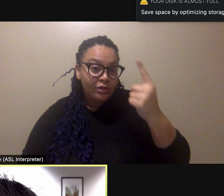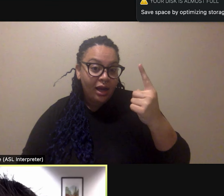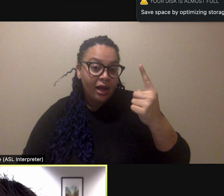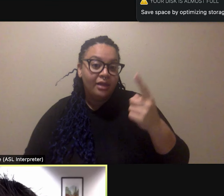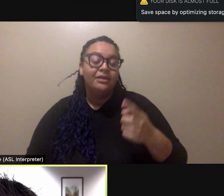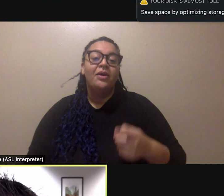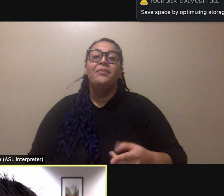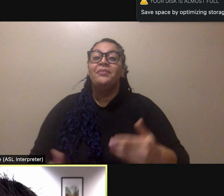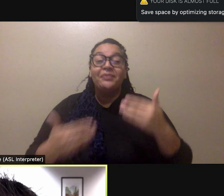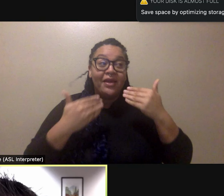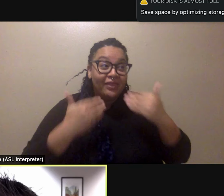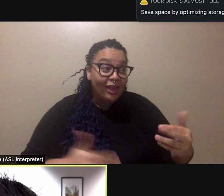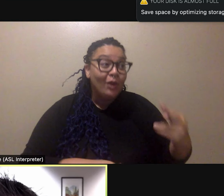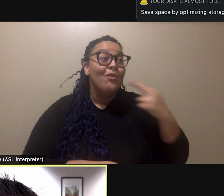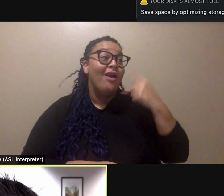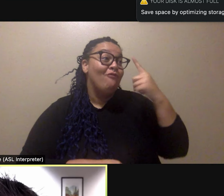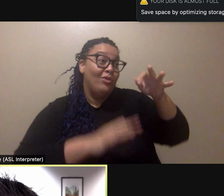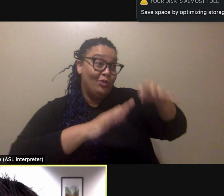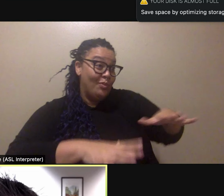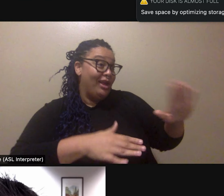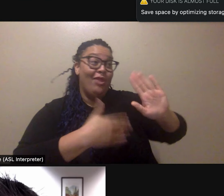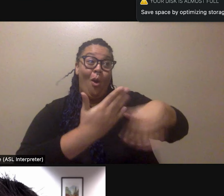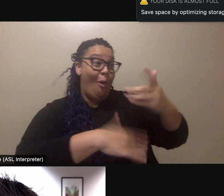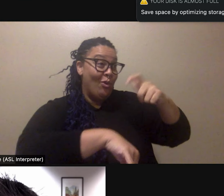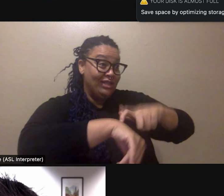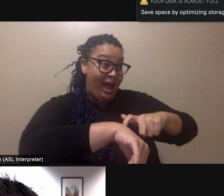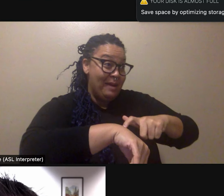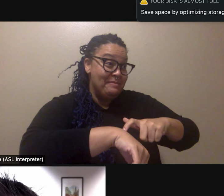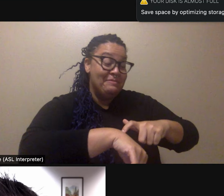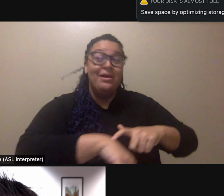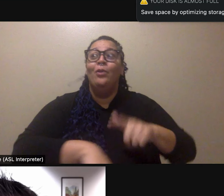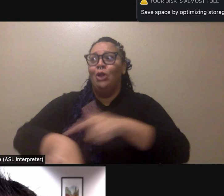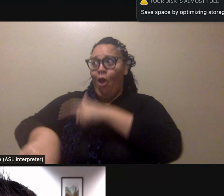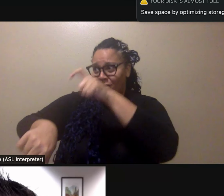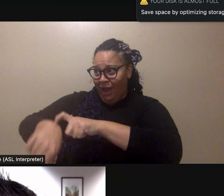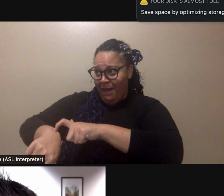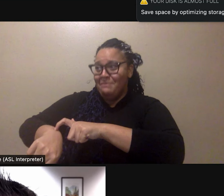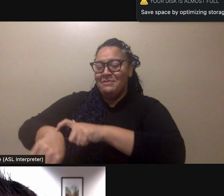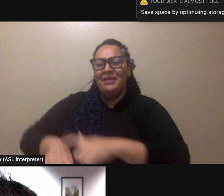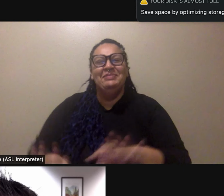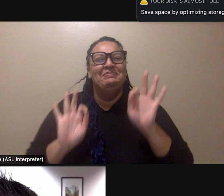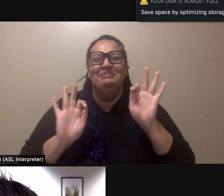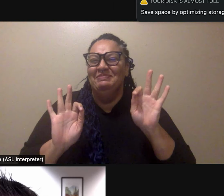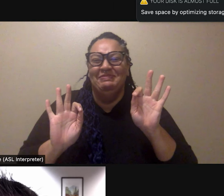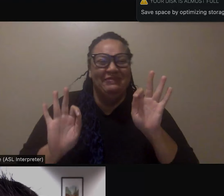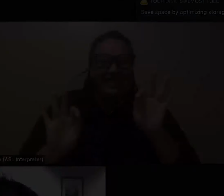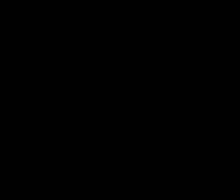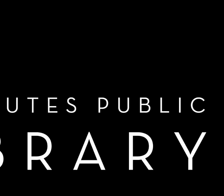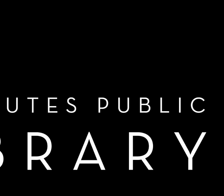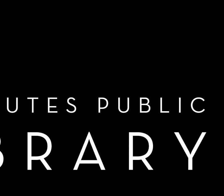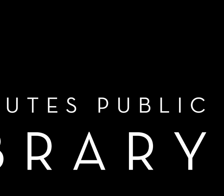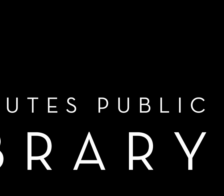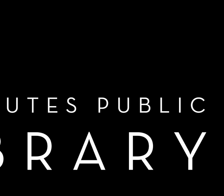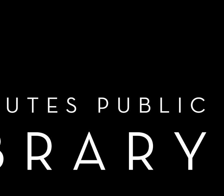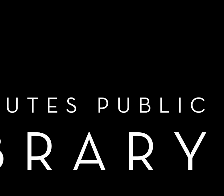for interpreting that whole time. That's long. That was long.